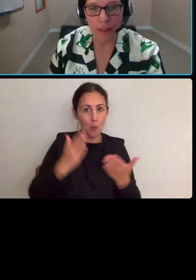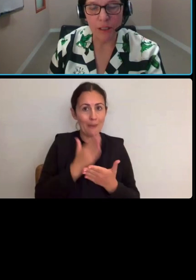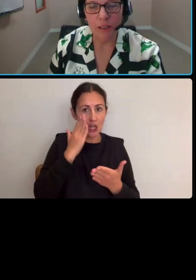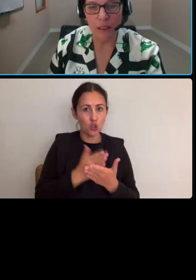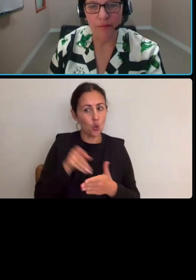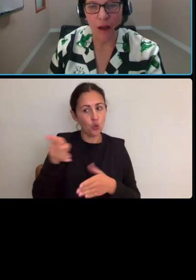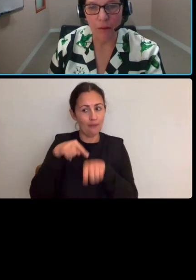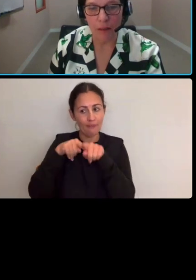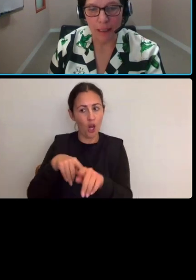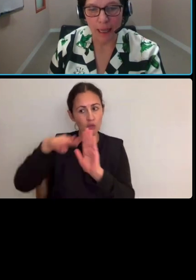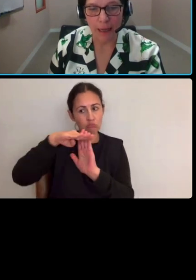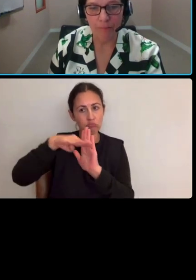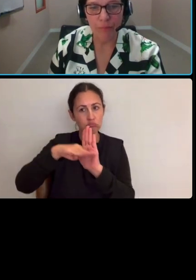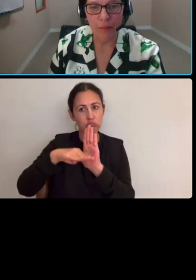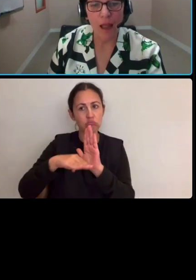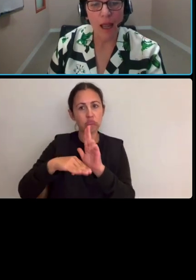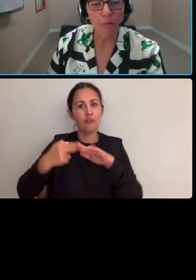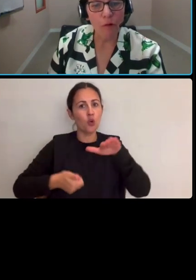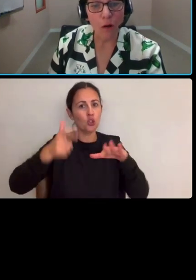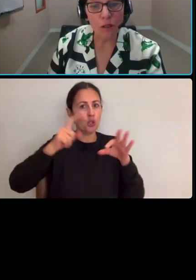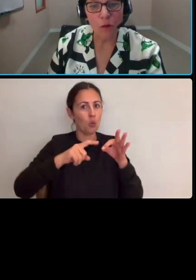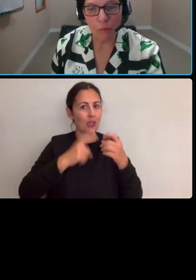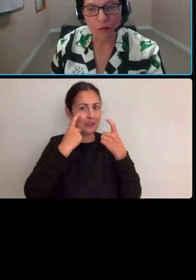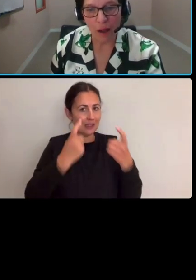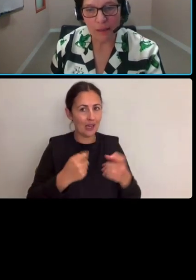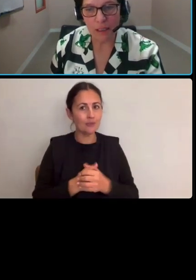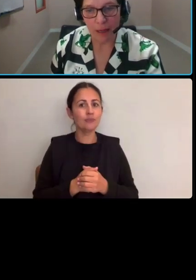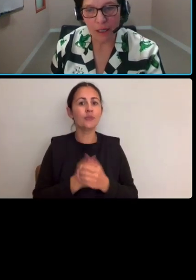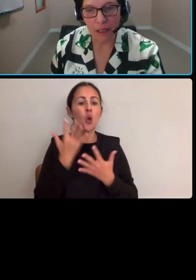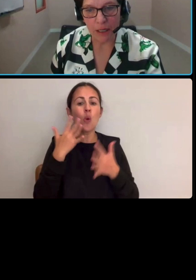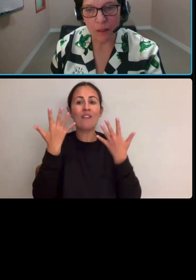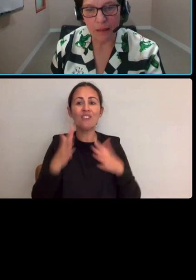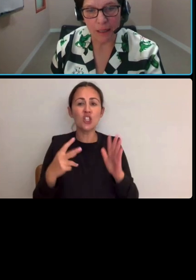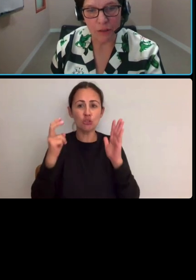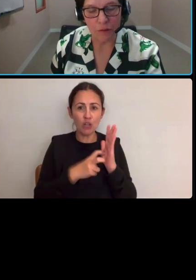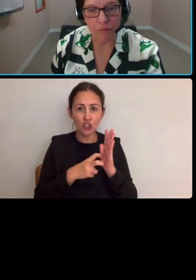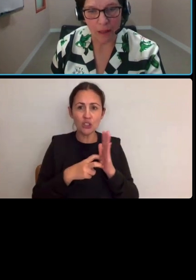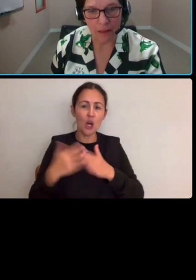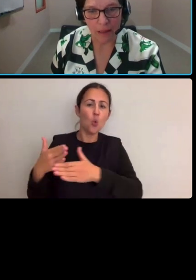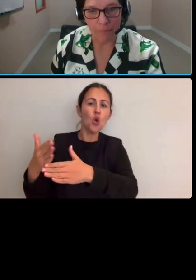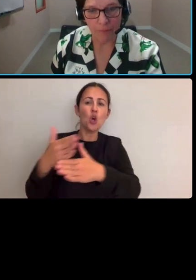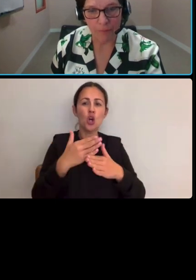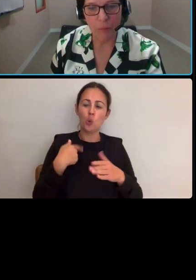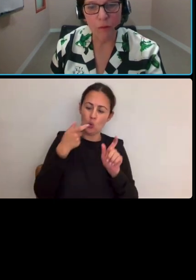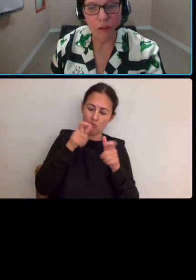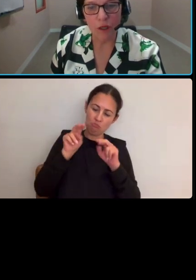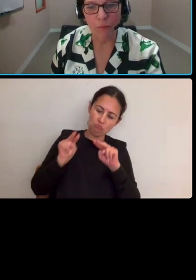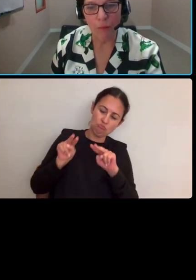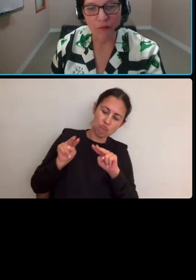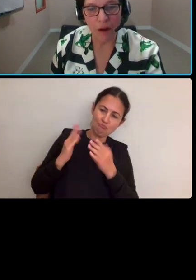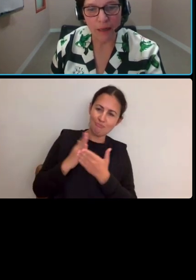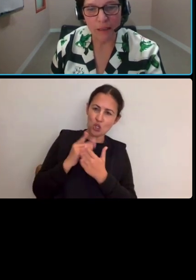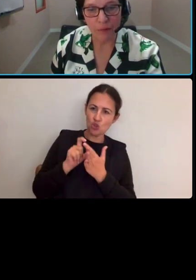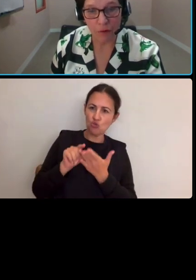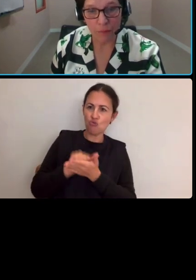with their obligations to deliver high quality care, and we will monitor all providers to make sure that they do the right thing. We will deter